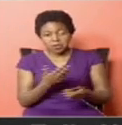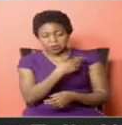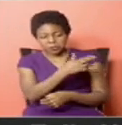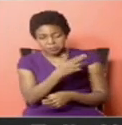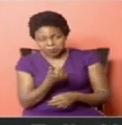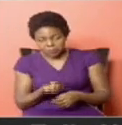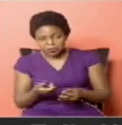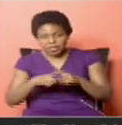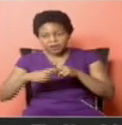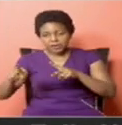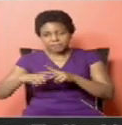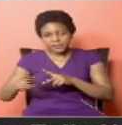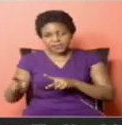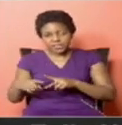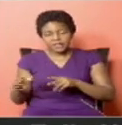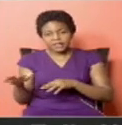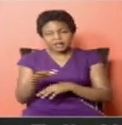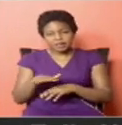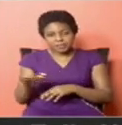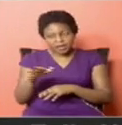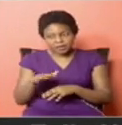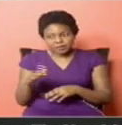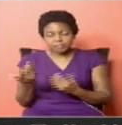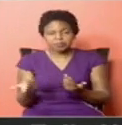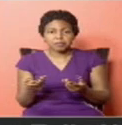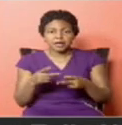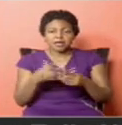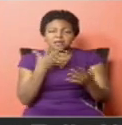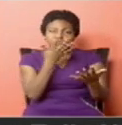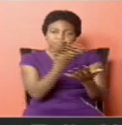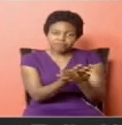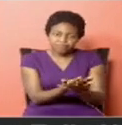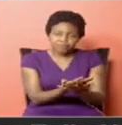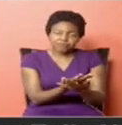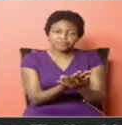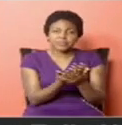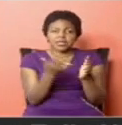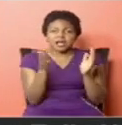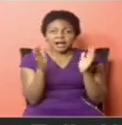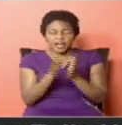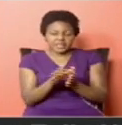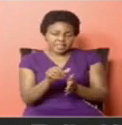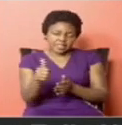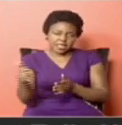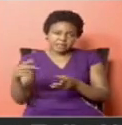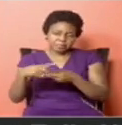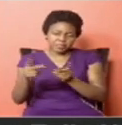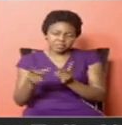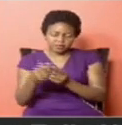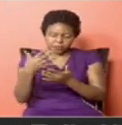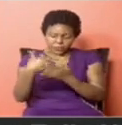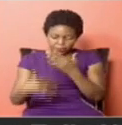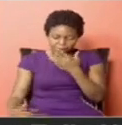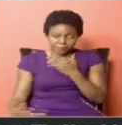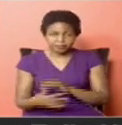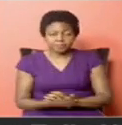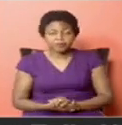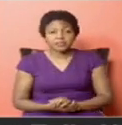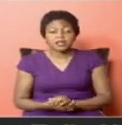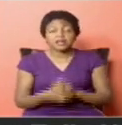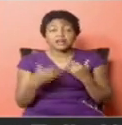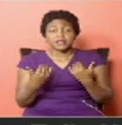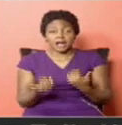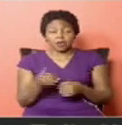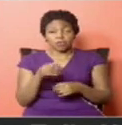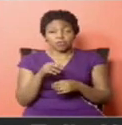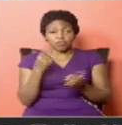refugee settlements, places of detention, and such other places. The Commission